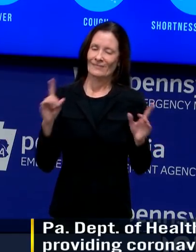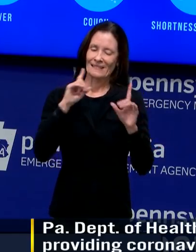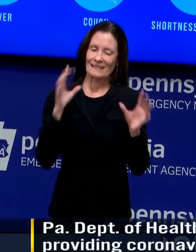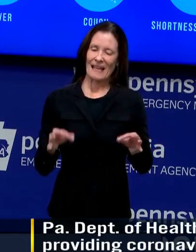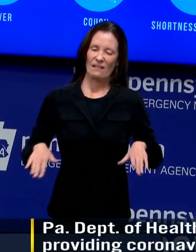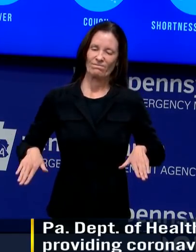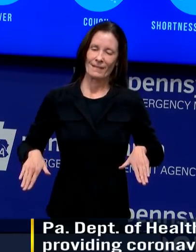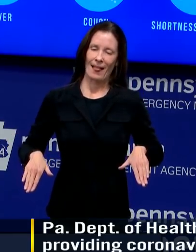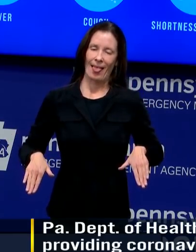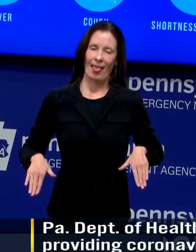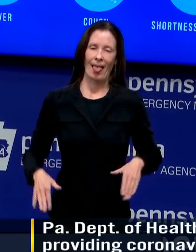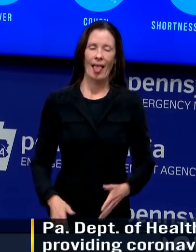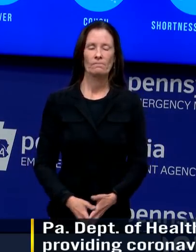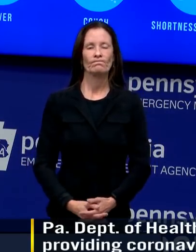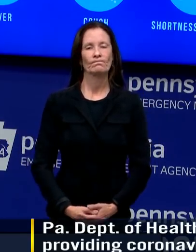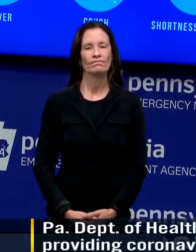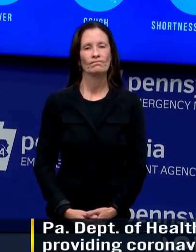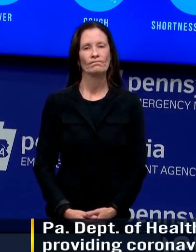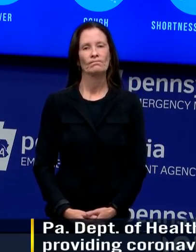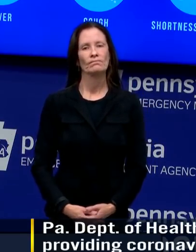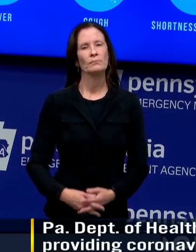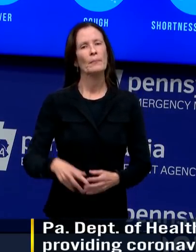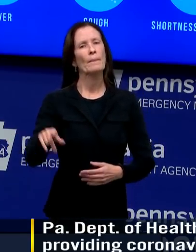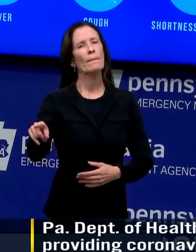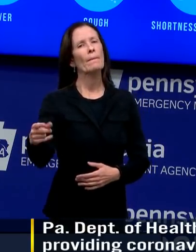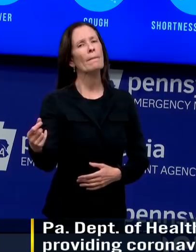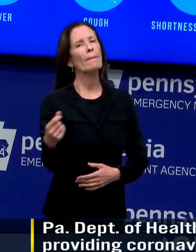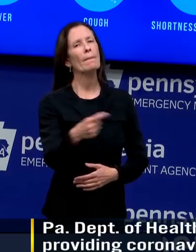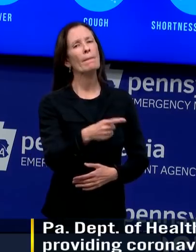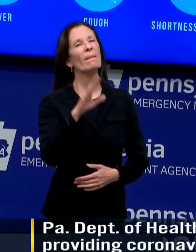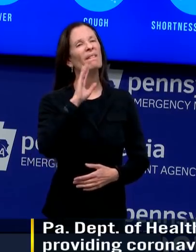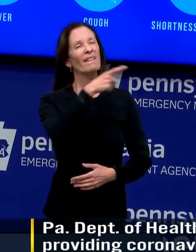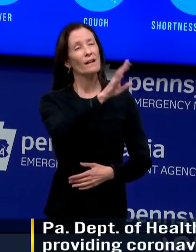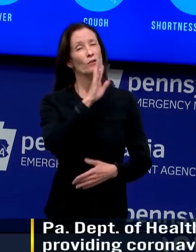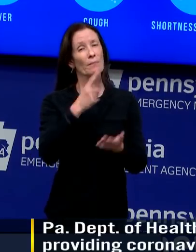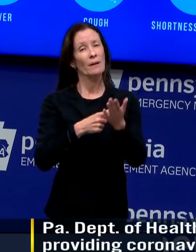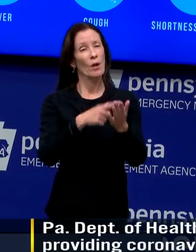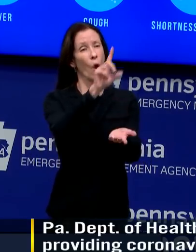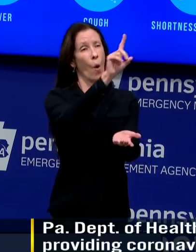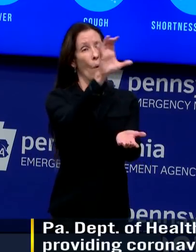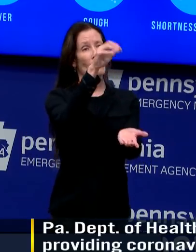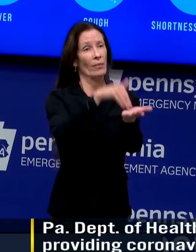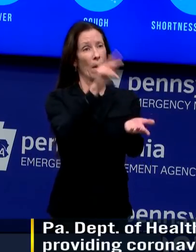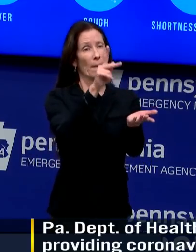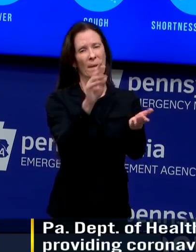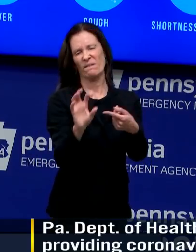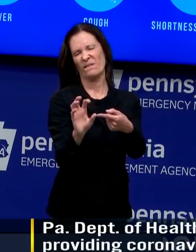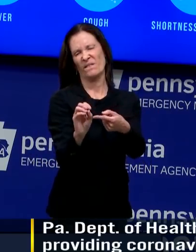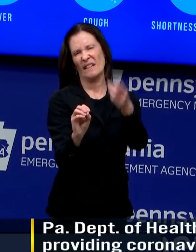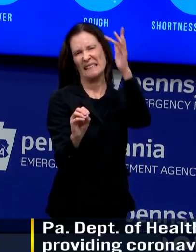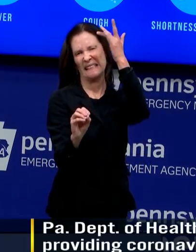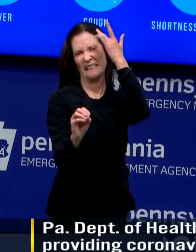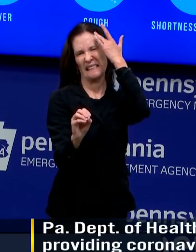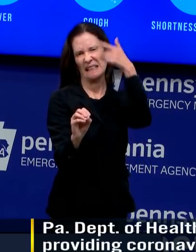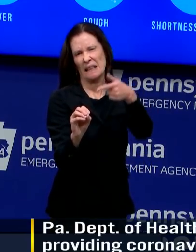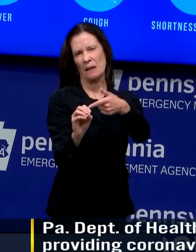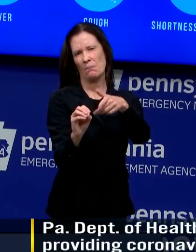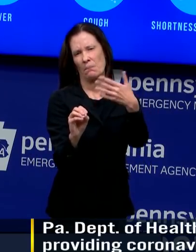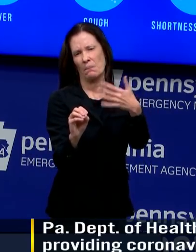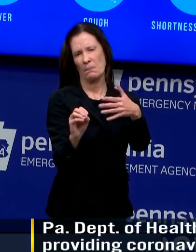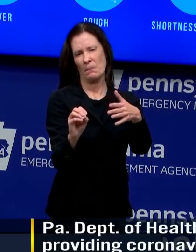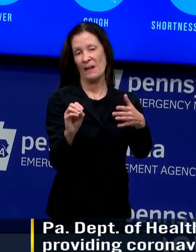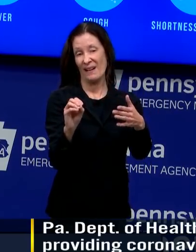for 14 days. Clarifying that metric, Penn Live, PA Post, PBS 38, and the